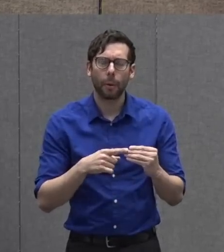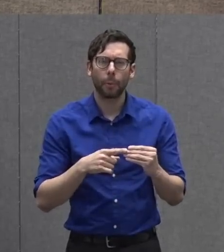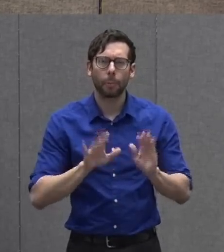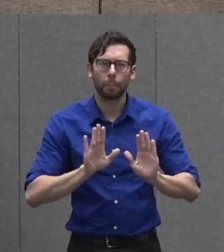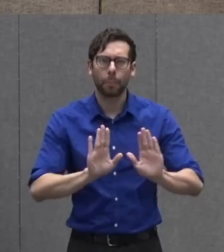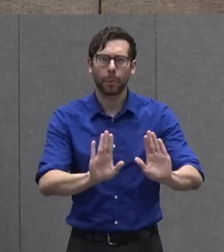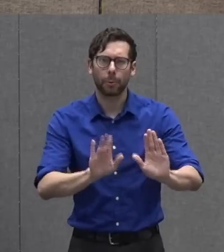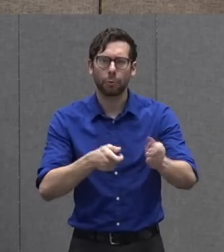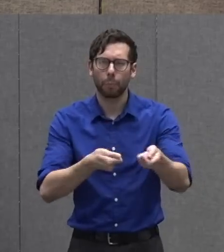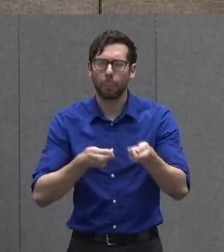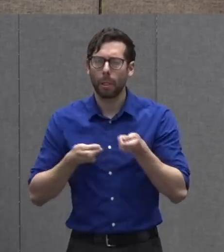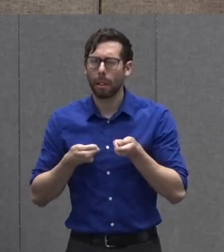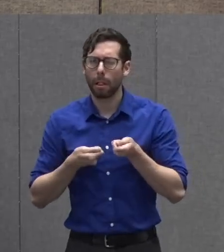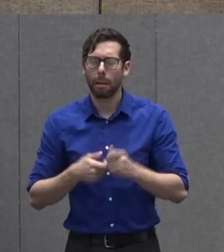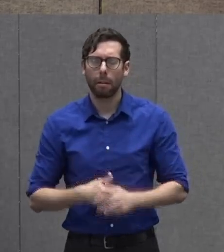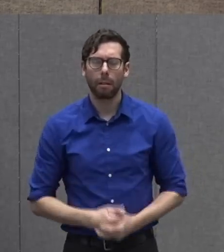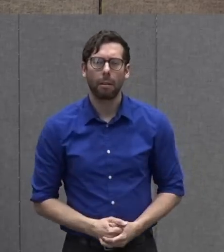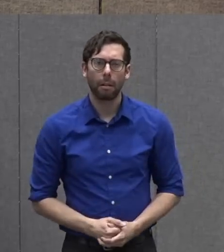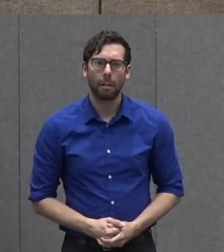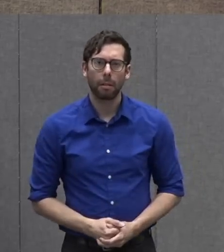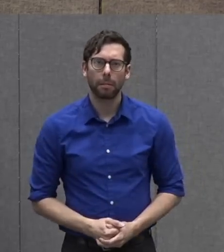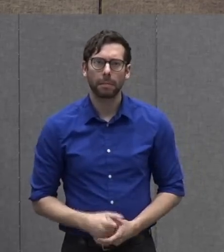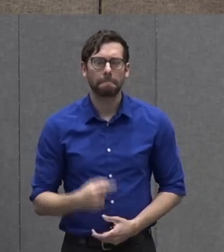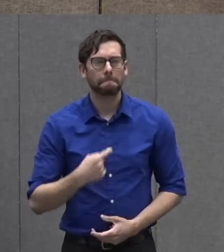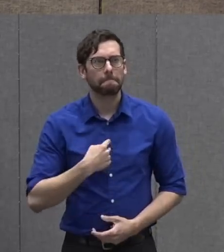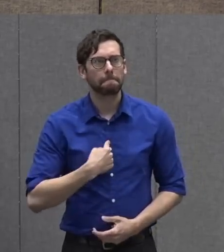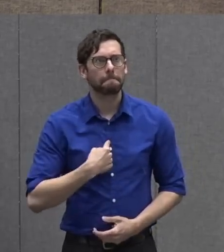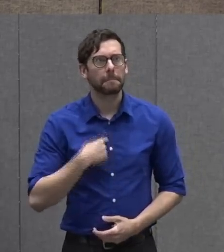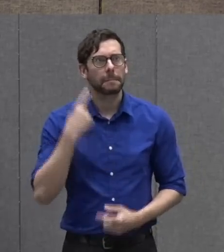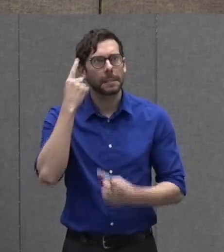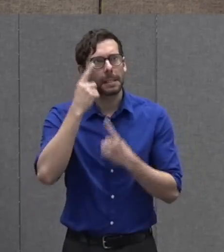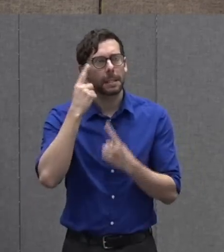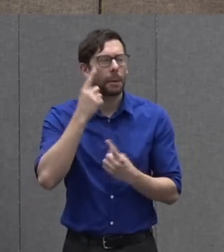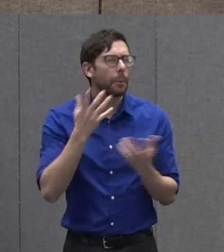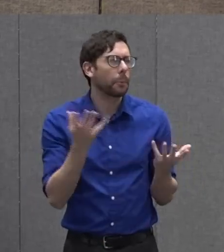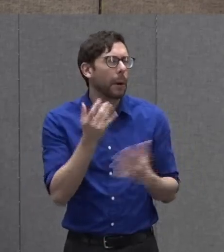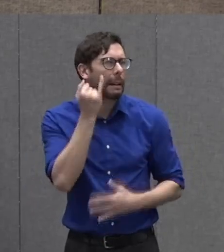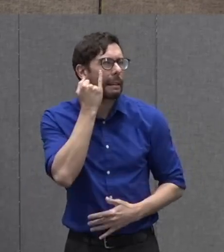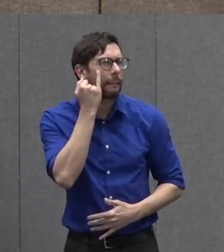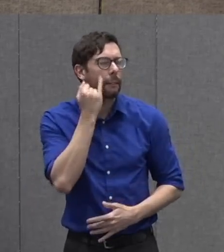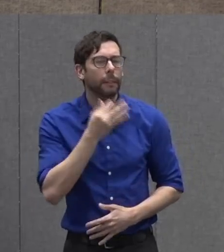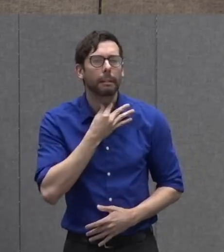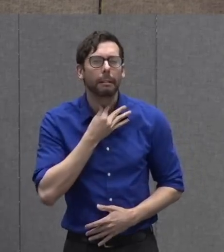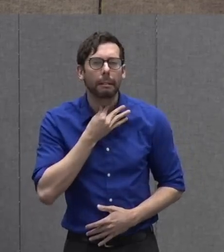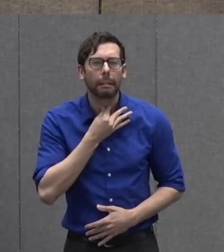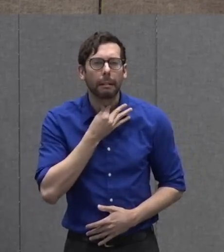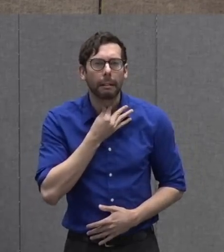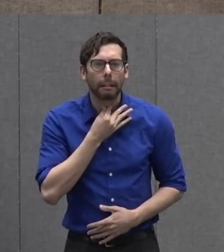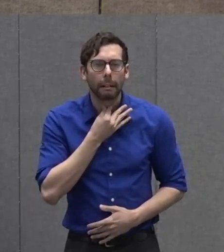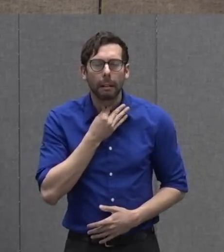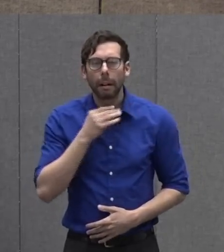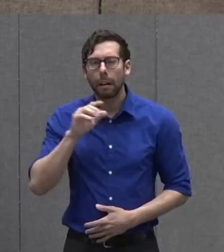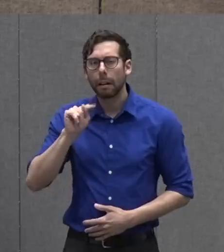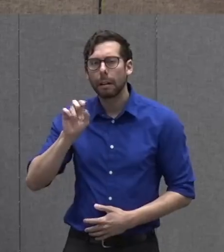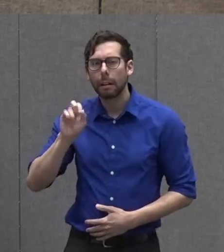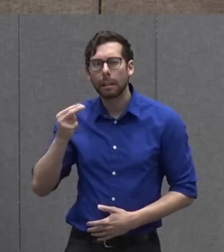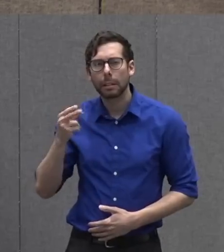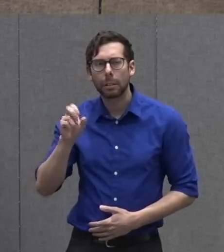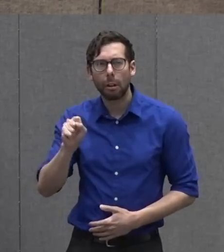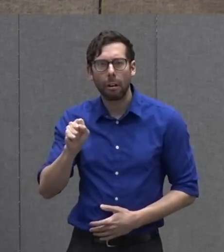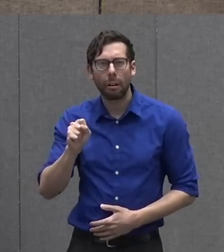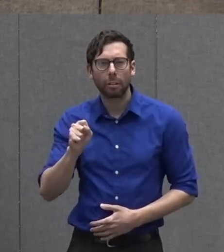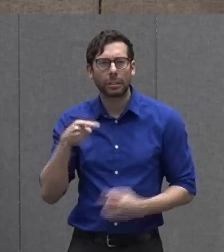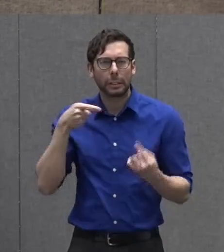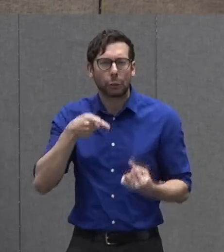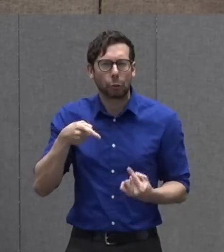I think about, what if these tongs were really hard to pull apart? Would I need to